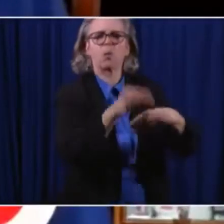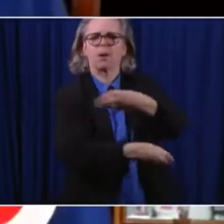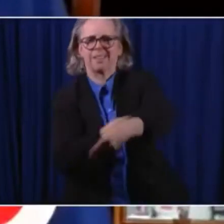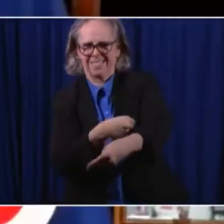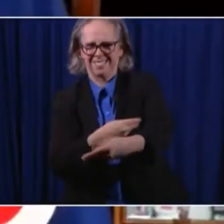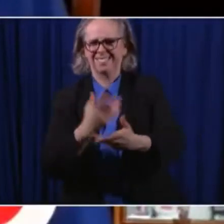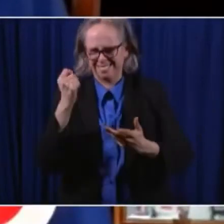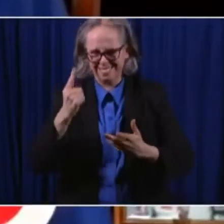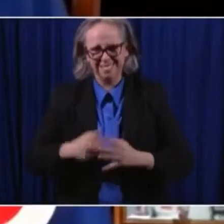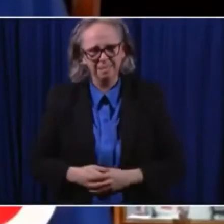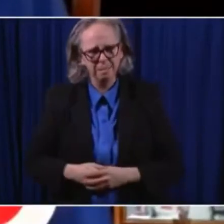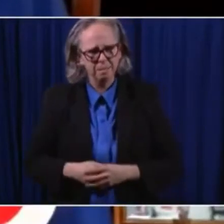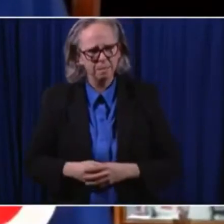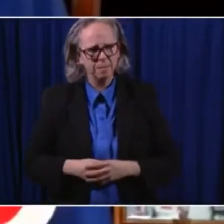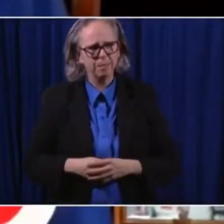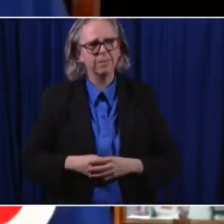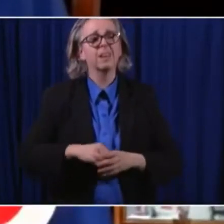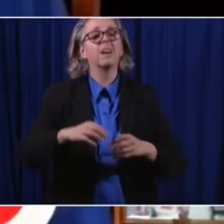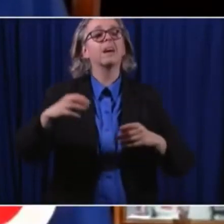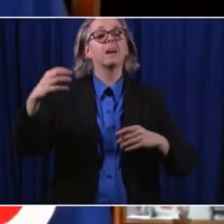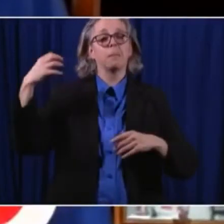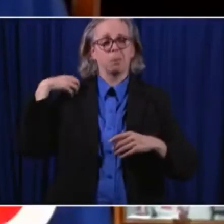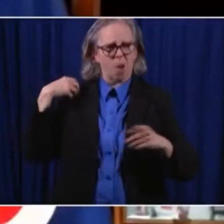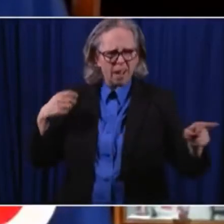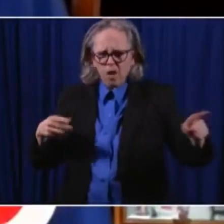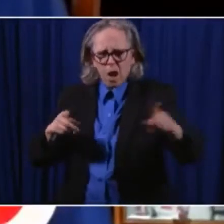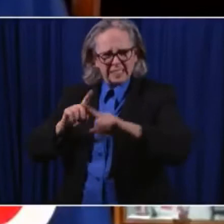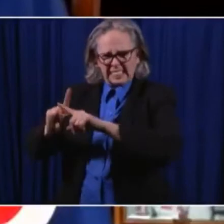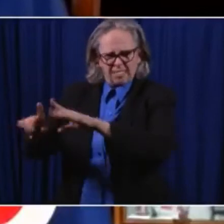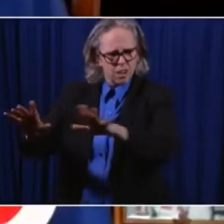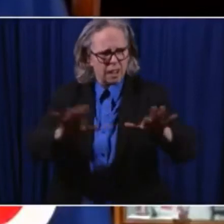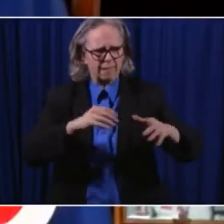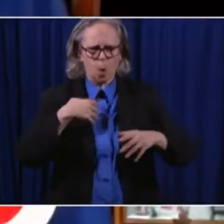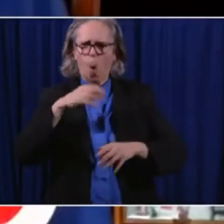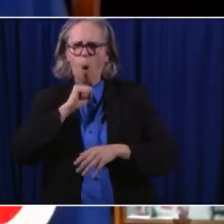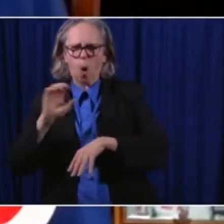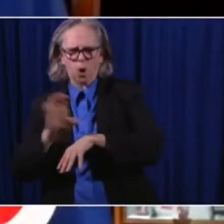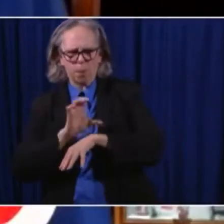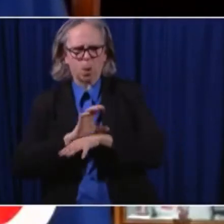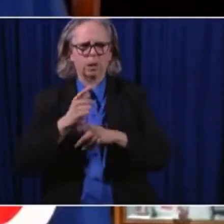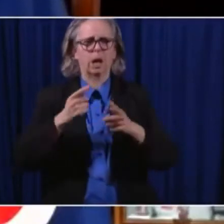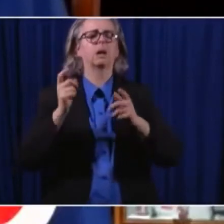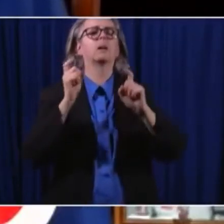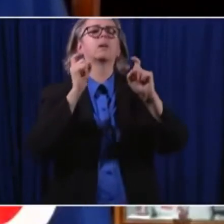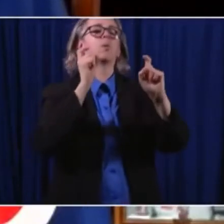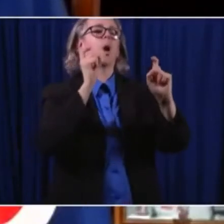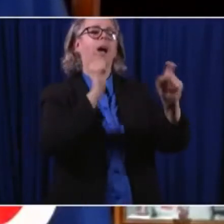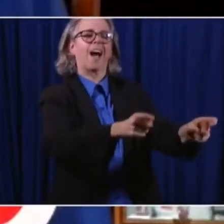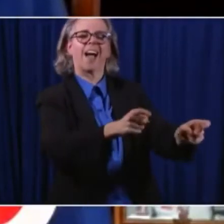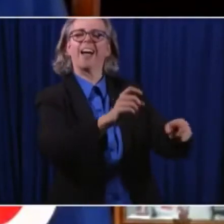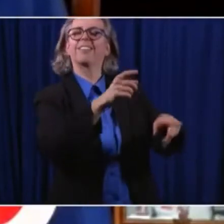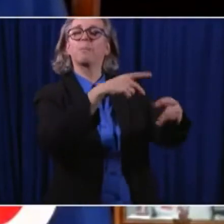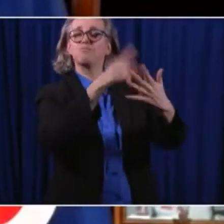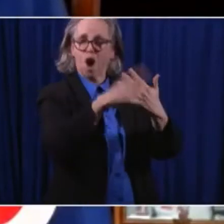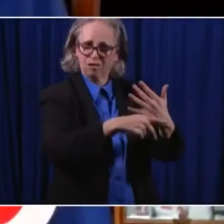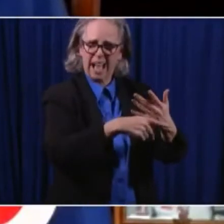things out there. And so we encourage you to reach out to either PCs for People or